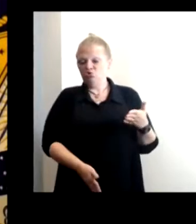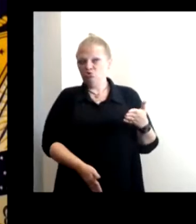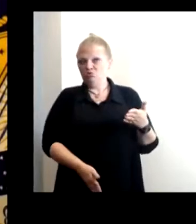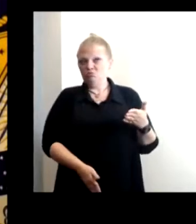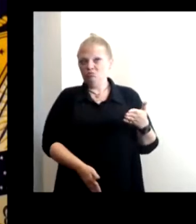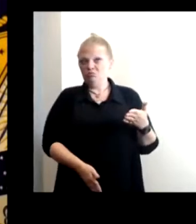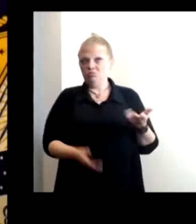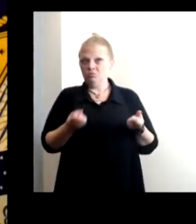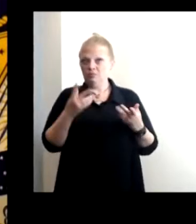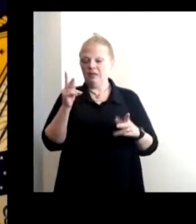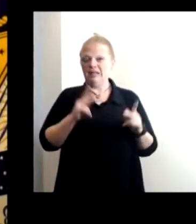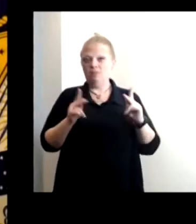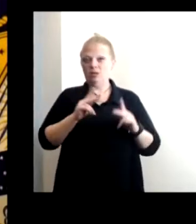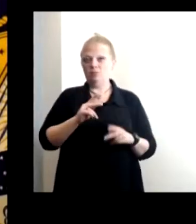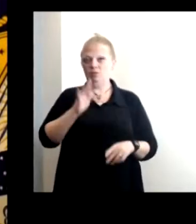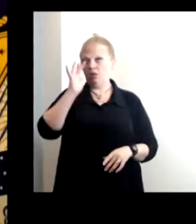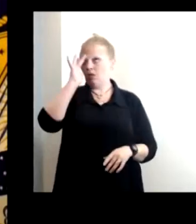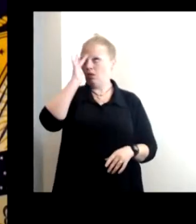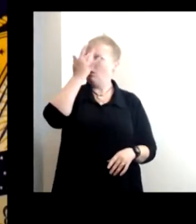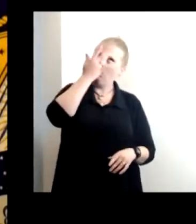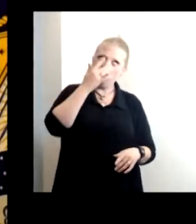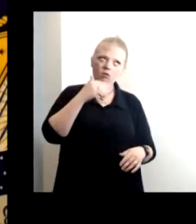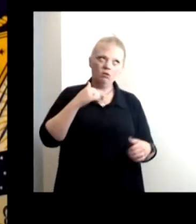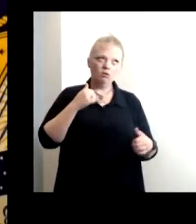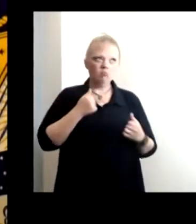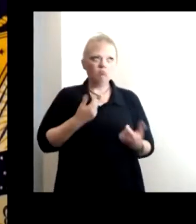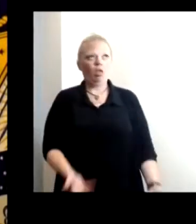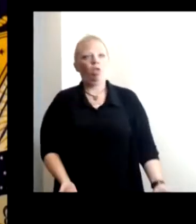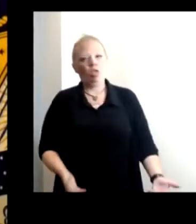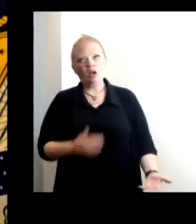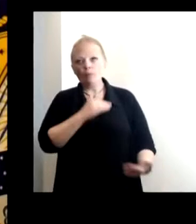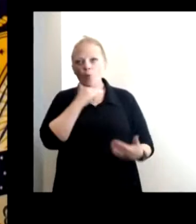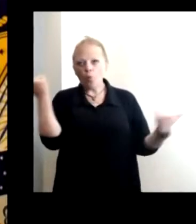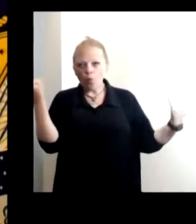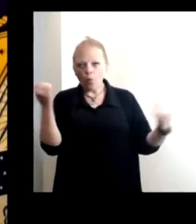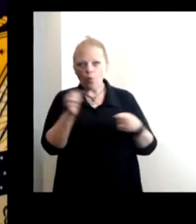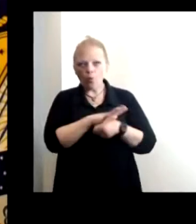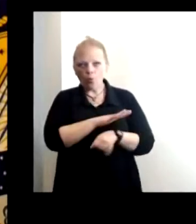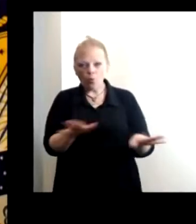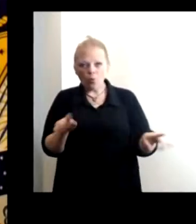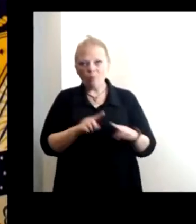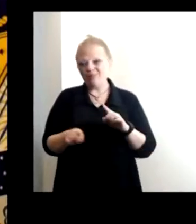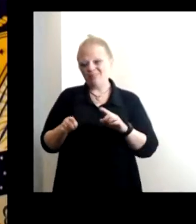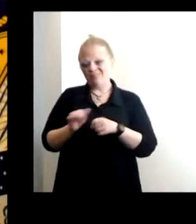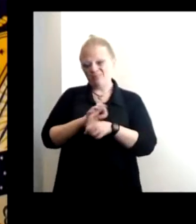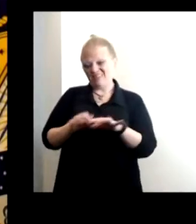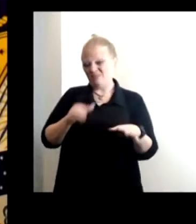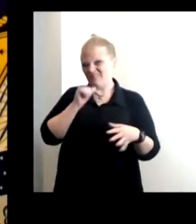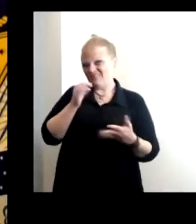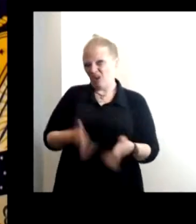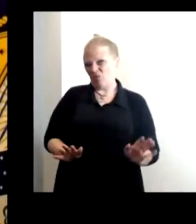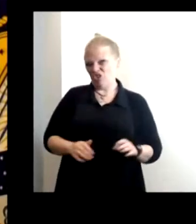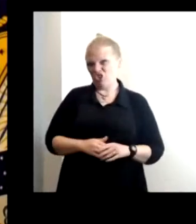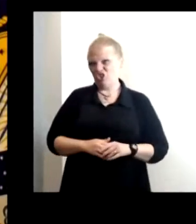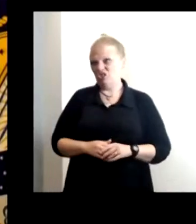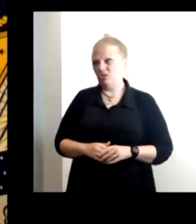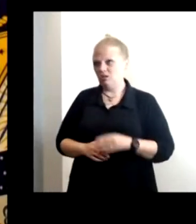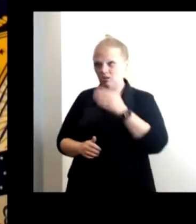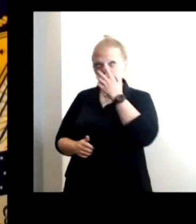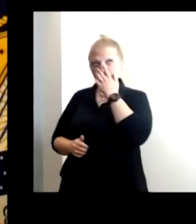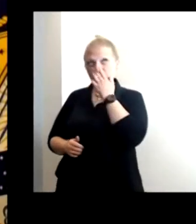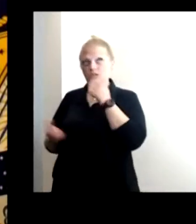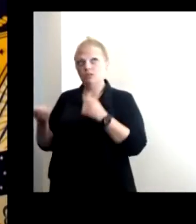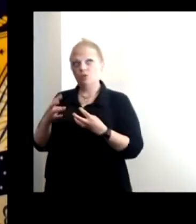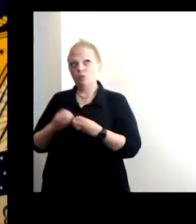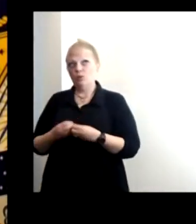know there's a lot of people who are sick and tired of the pandemic. They're over the pandemic, but the pandemic's not over. Yes. A couple more